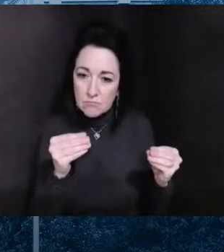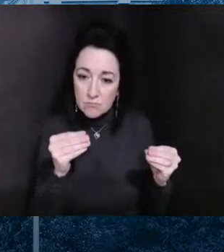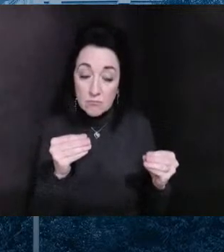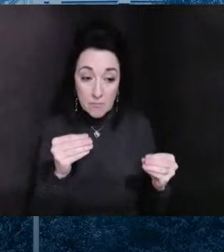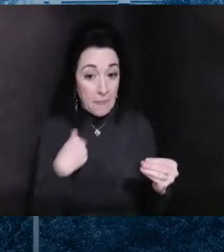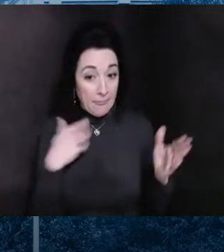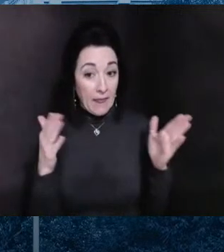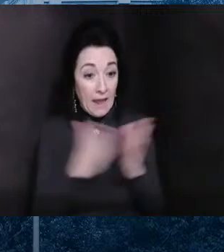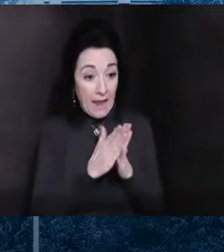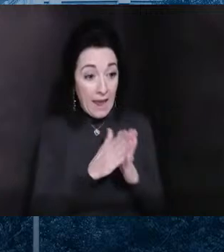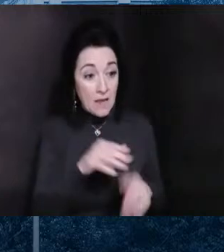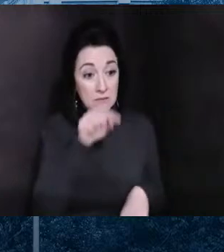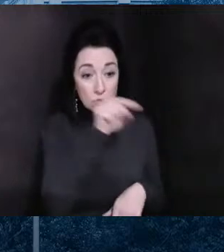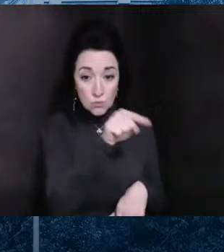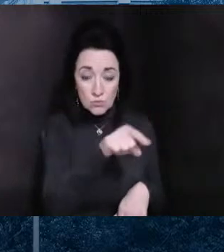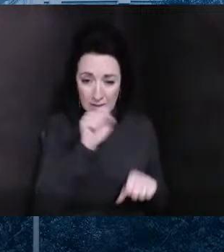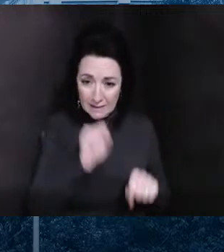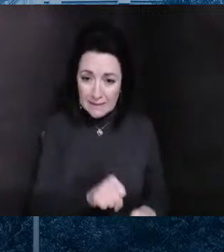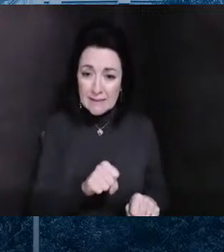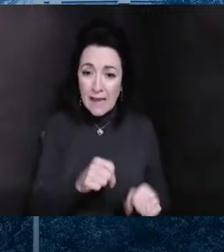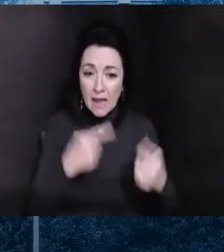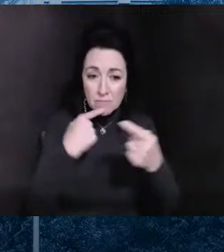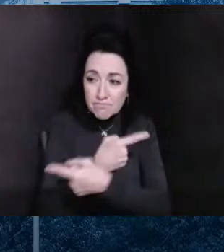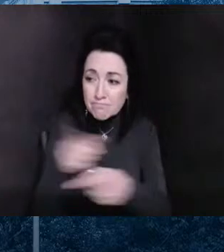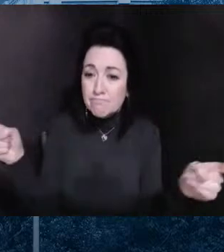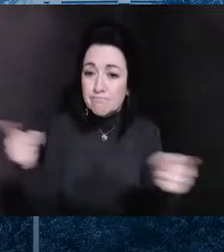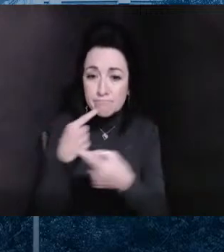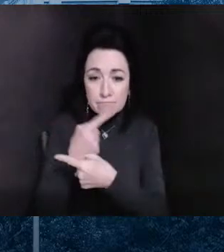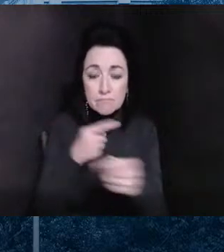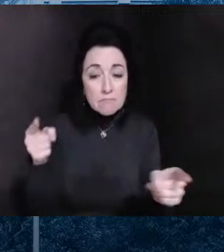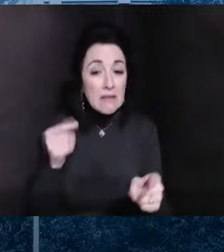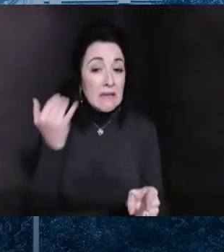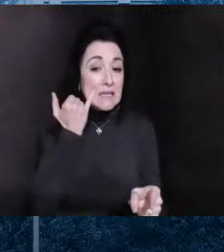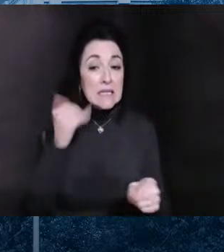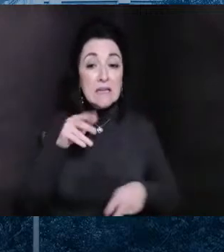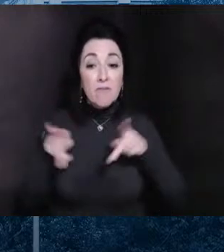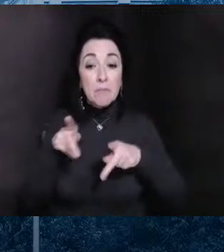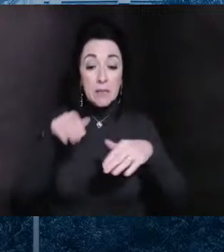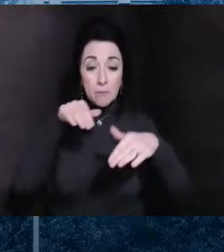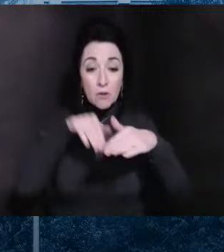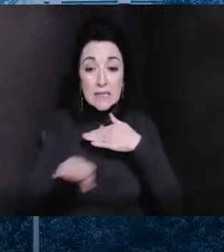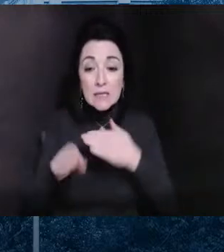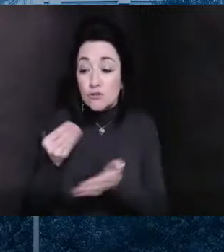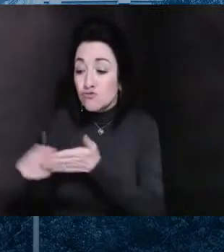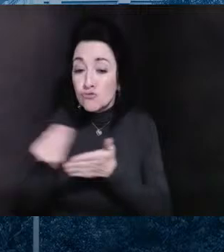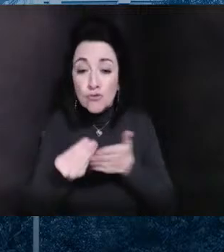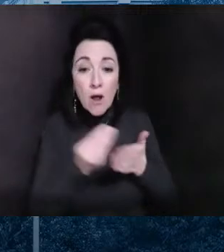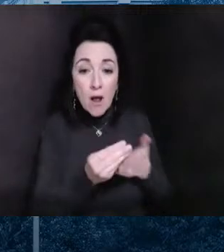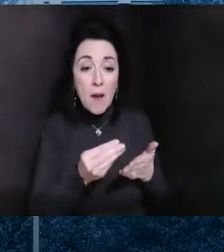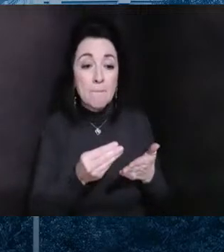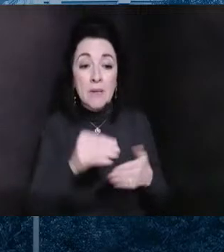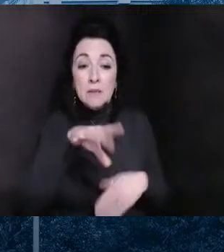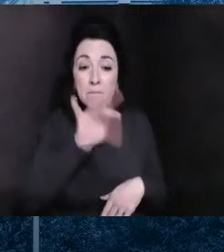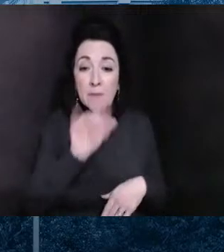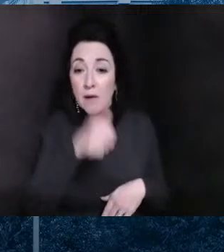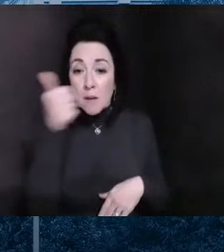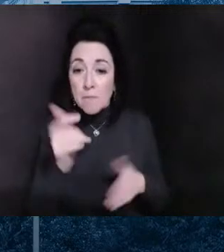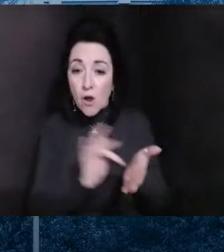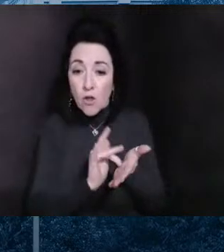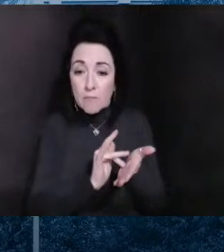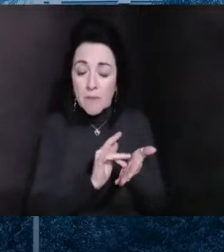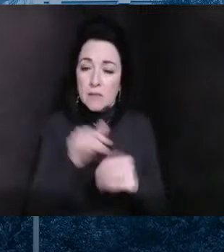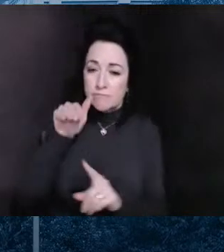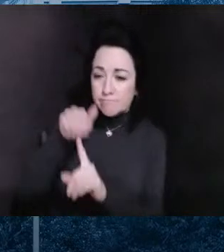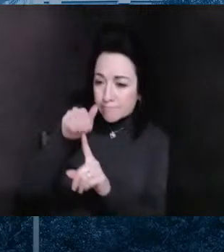pharmacists to reach out to their regular clients in those areas. Additionally, medical practices in